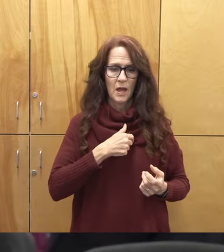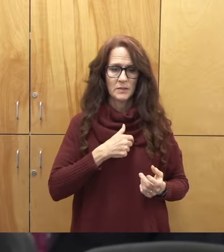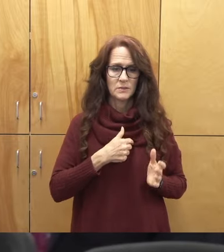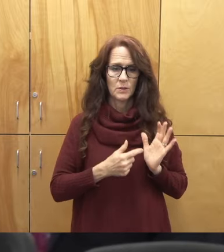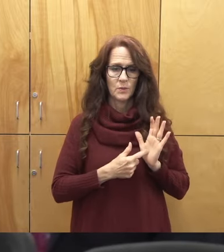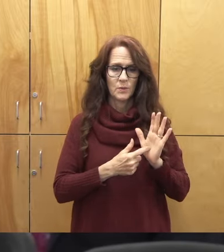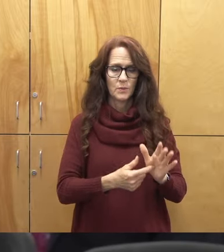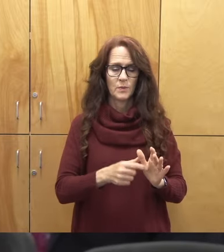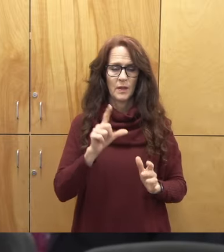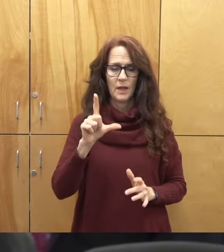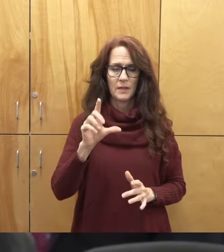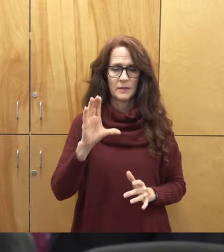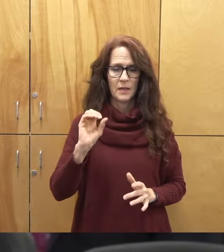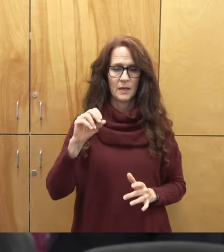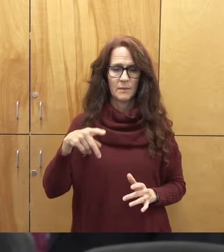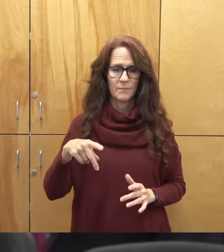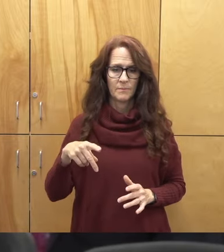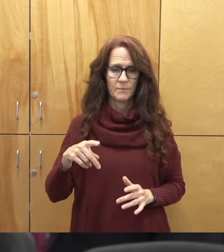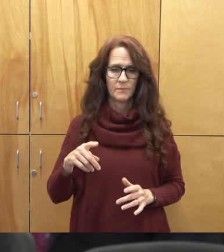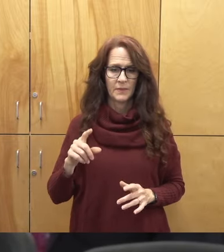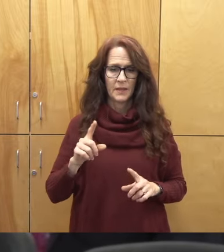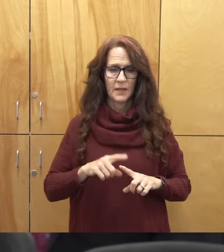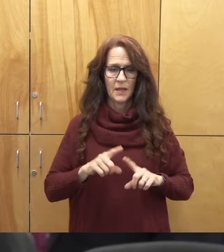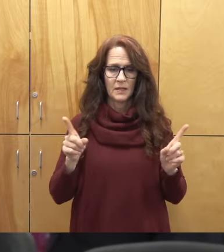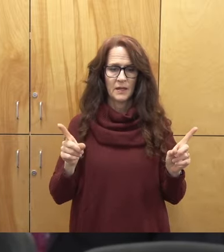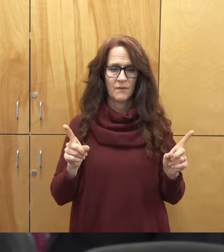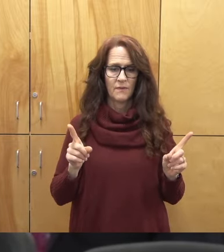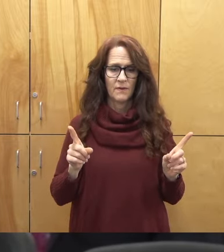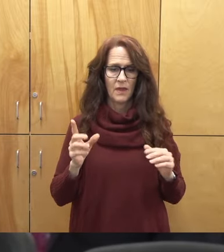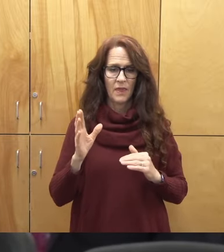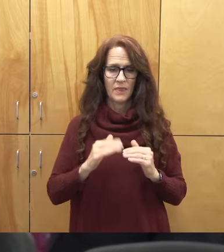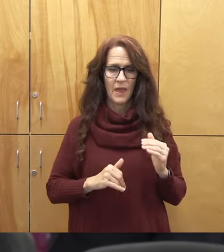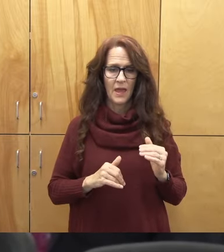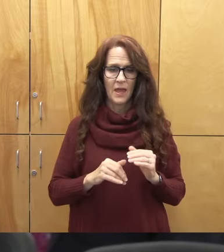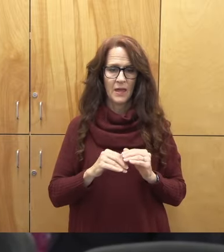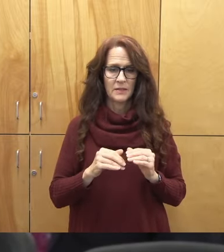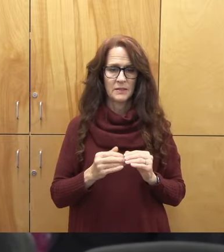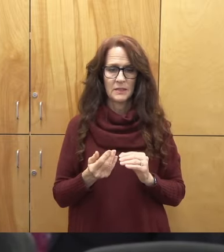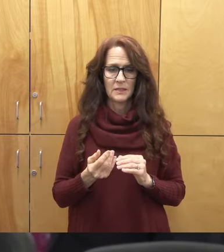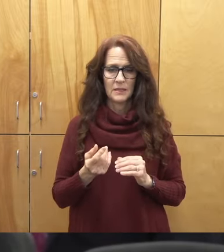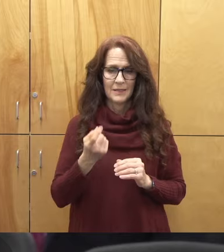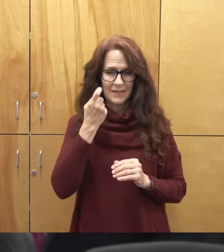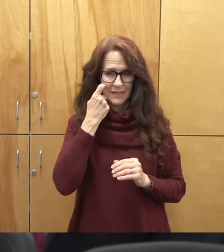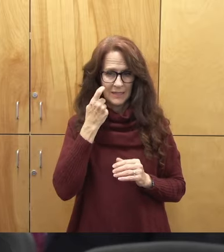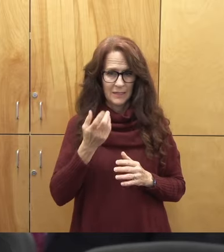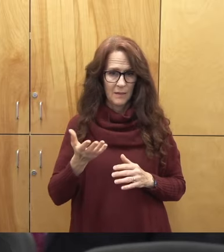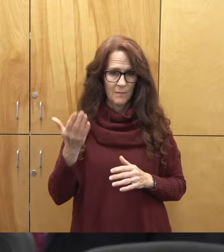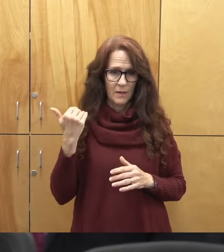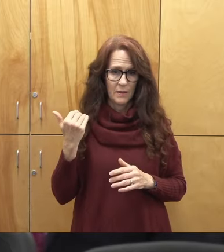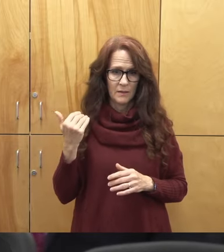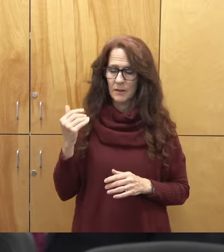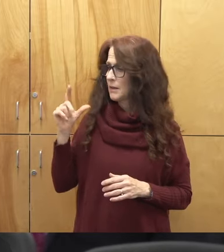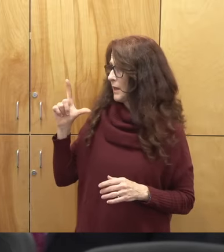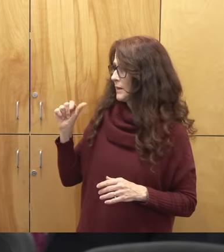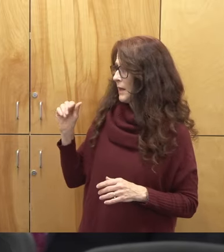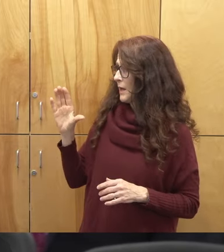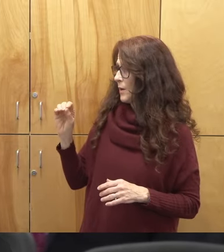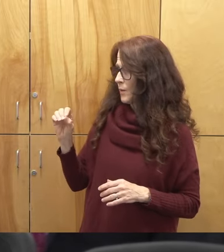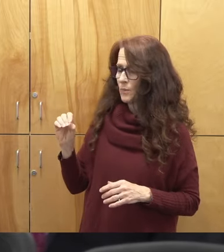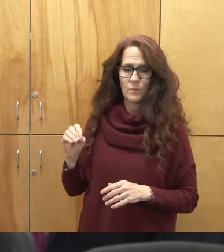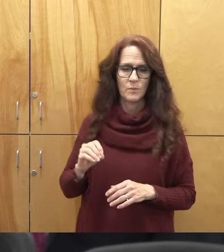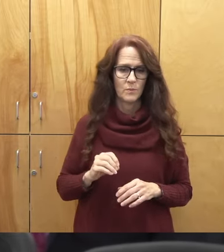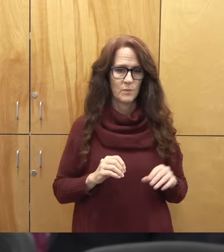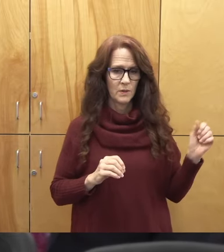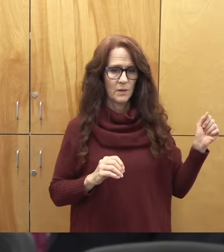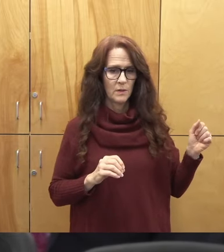in the LCAP is slightly different than what we have done in the past. So for example, LACO? Yes, LACO,